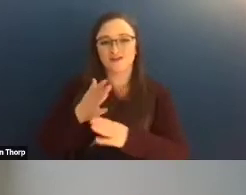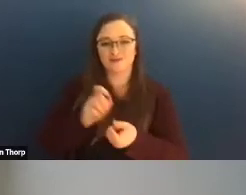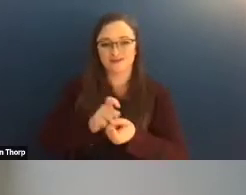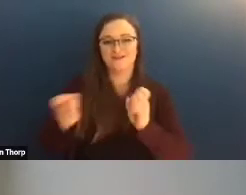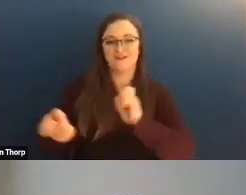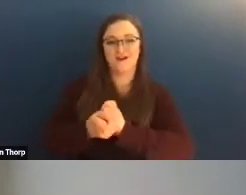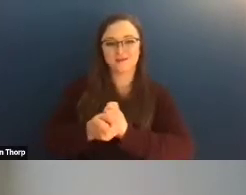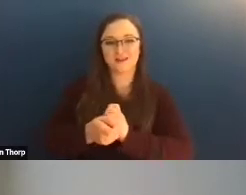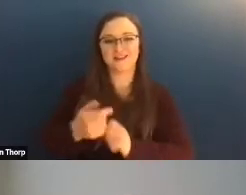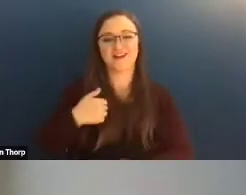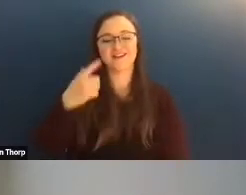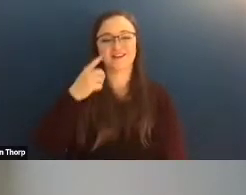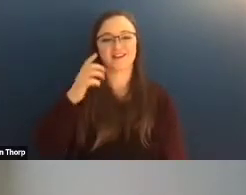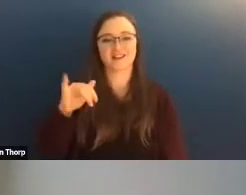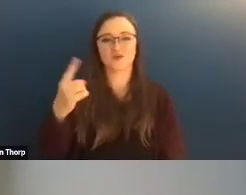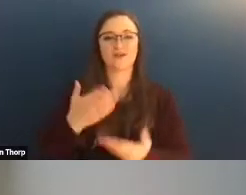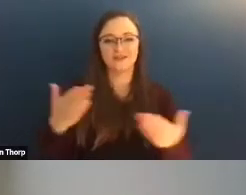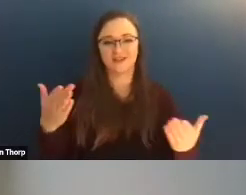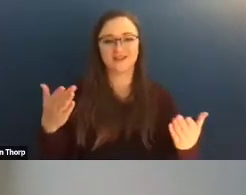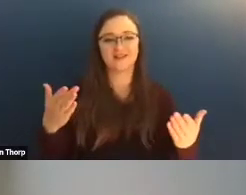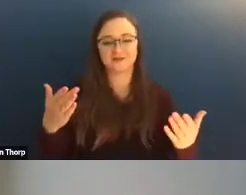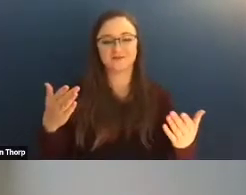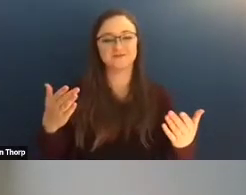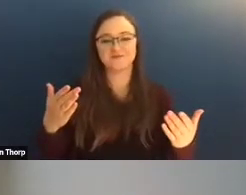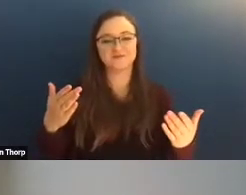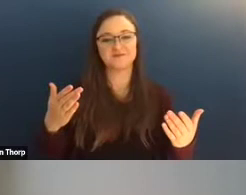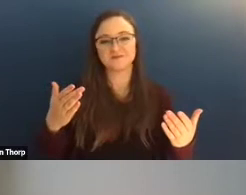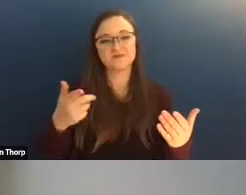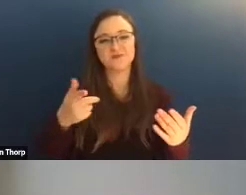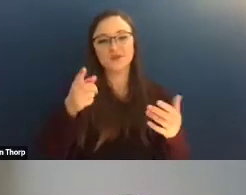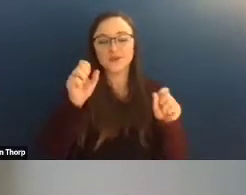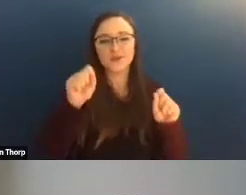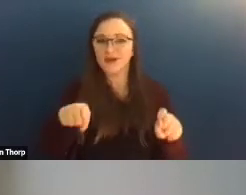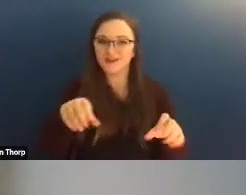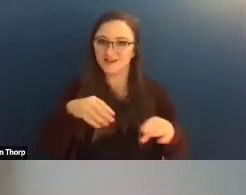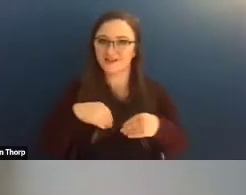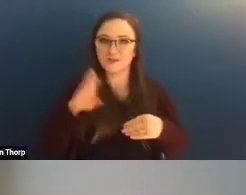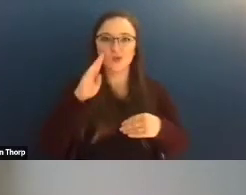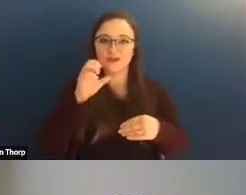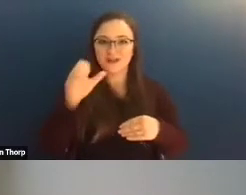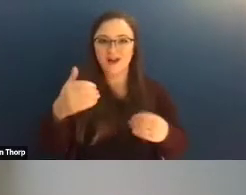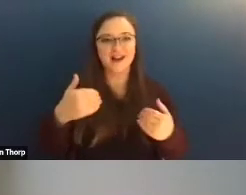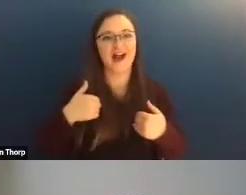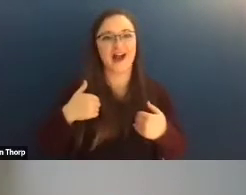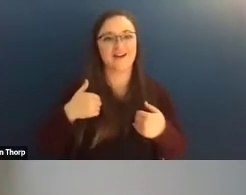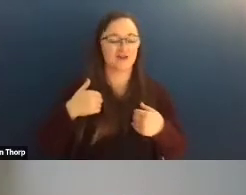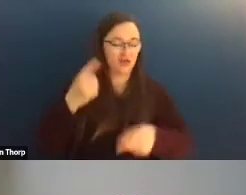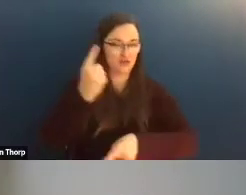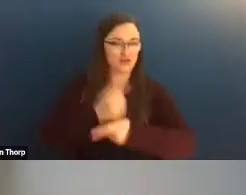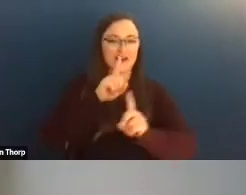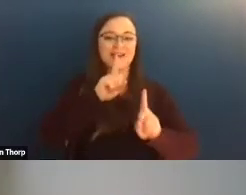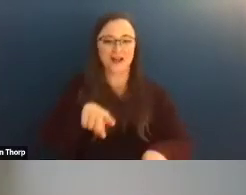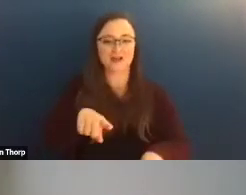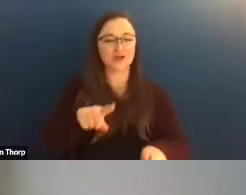is one thing to be able to accept that, you know, you're not going to have the answer at a certain point in your life. It's just kind of